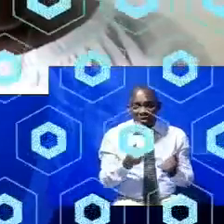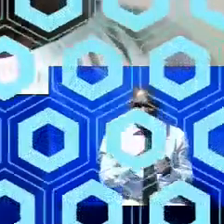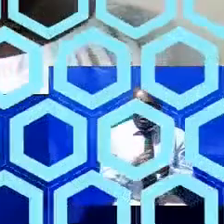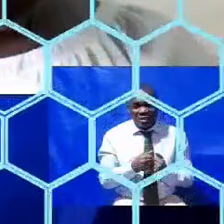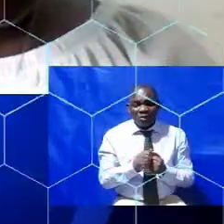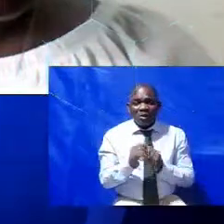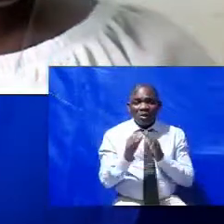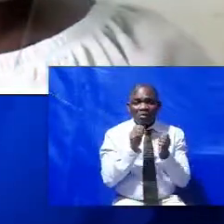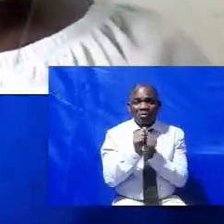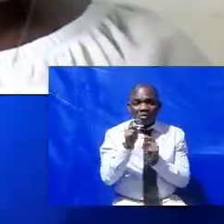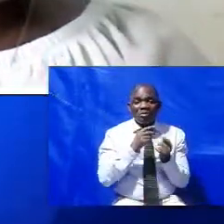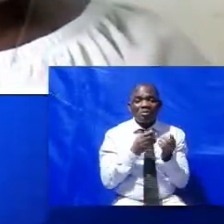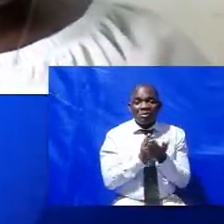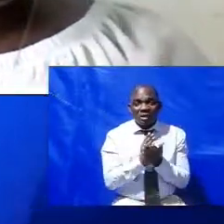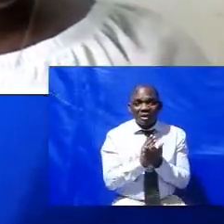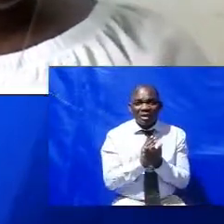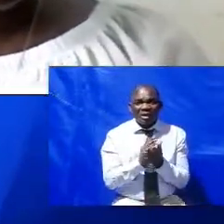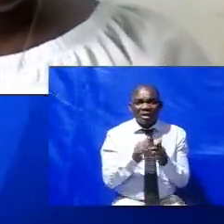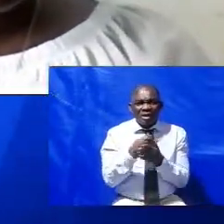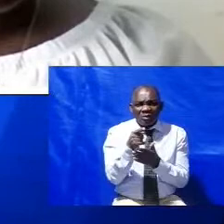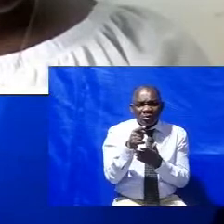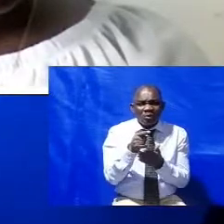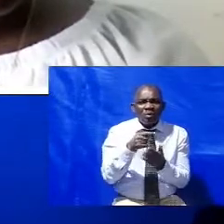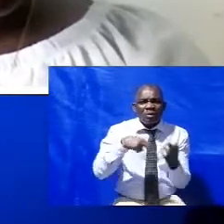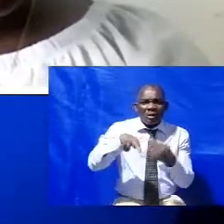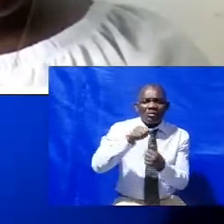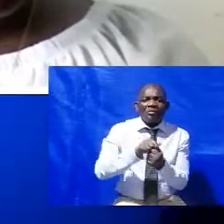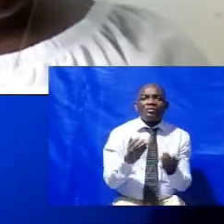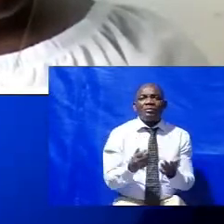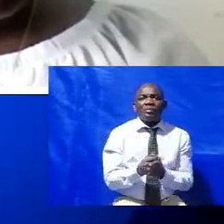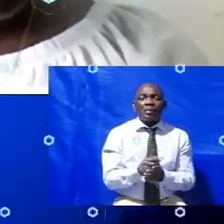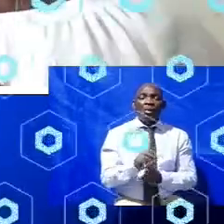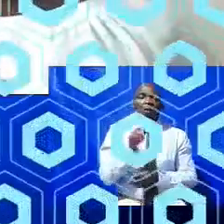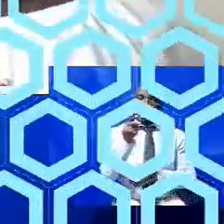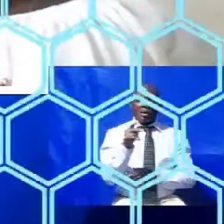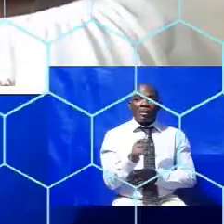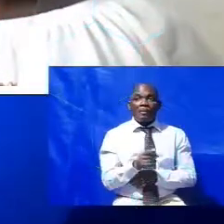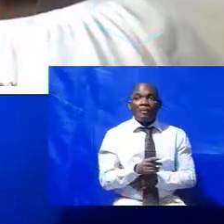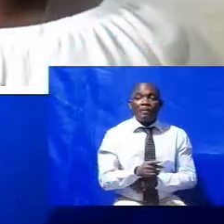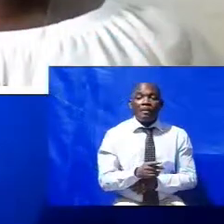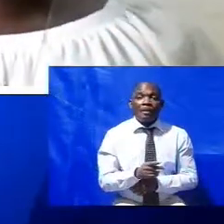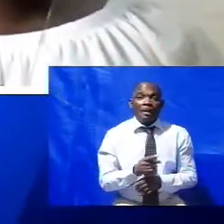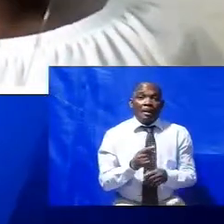language? Your communication with people, how were you going around all that? So